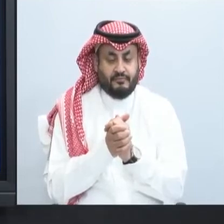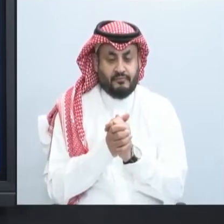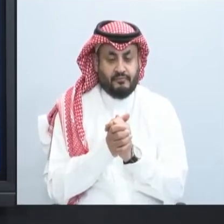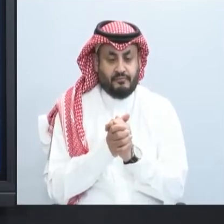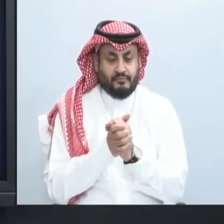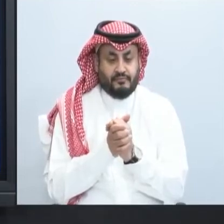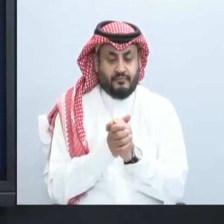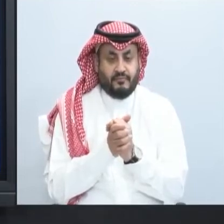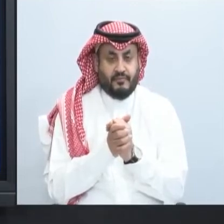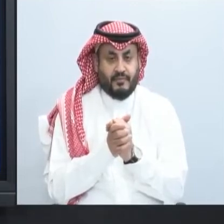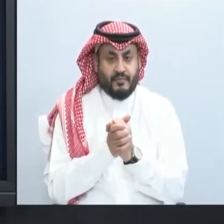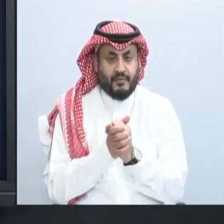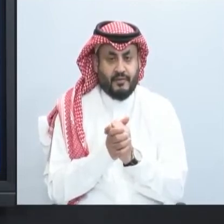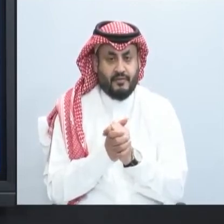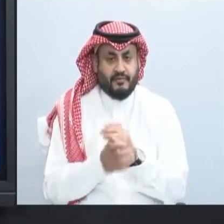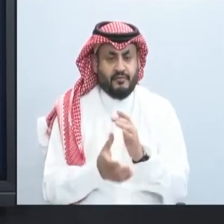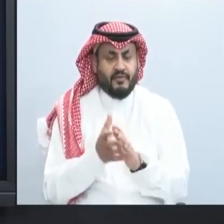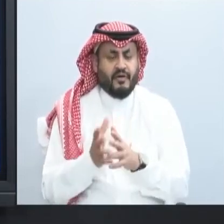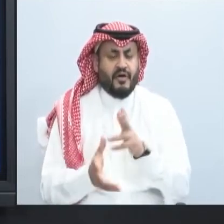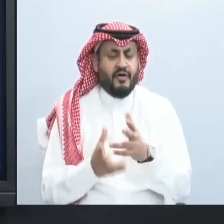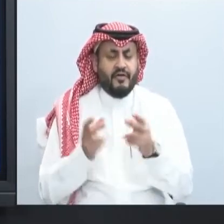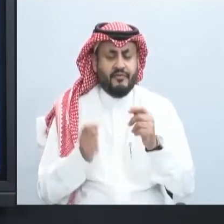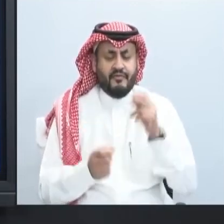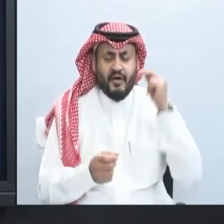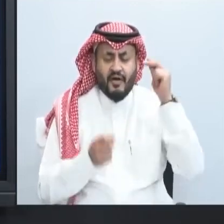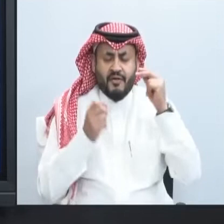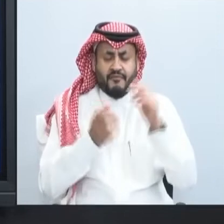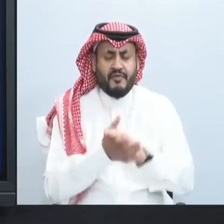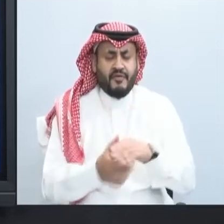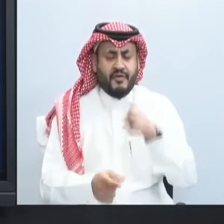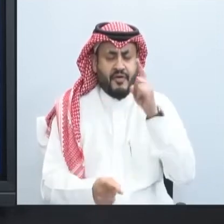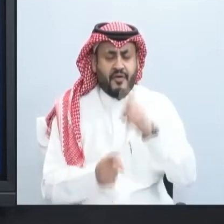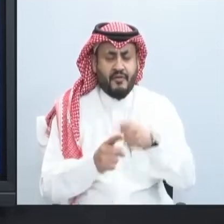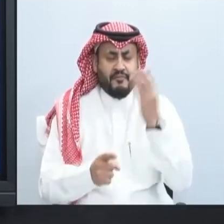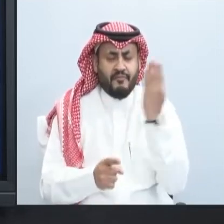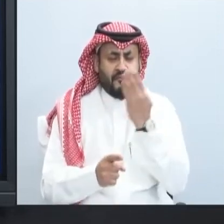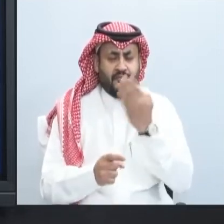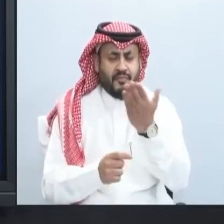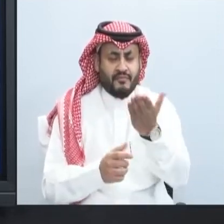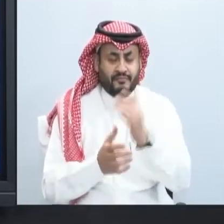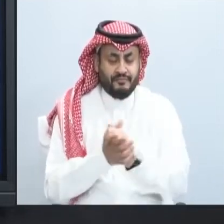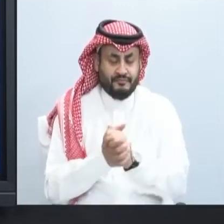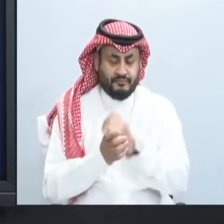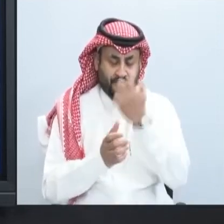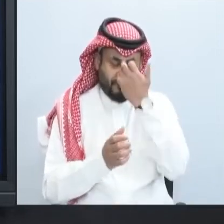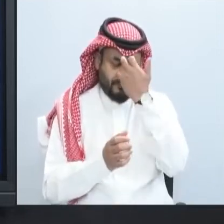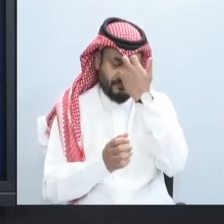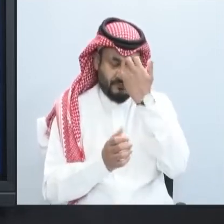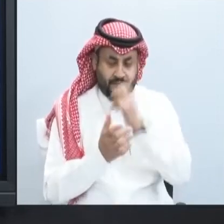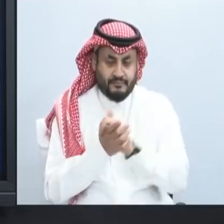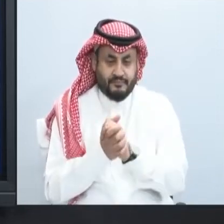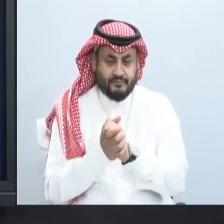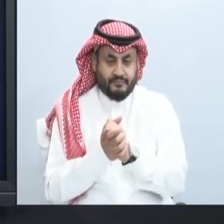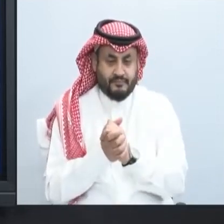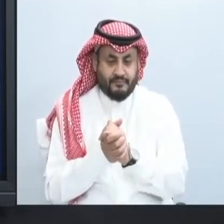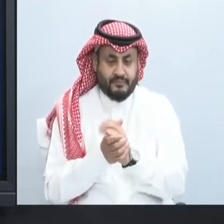So let's remind ourselves, let's make a quick reading on this text, and afterward we're